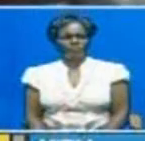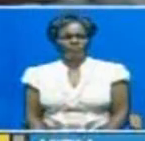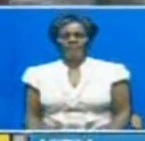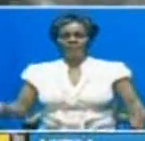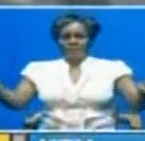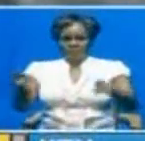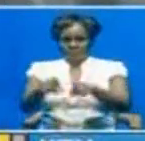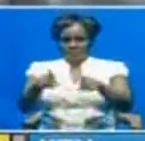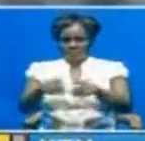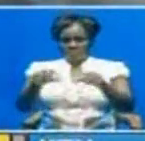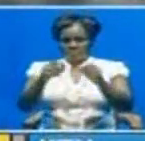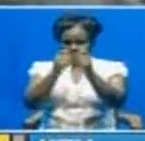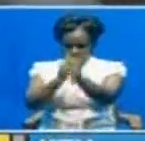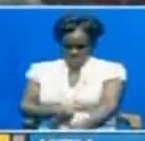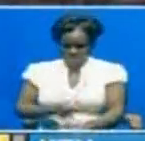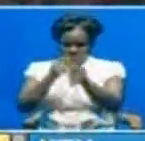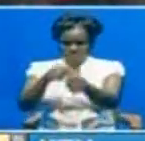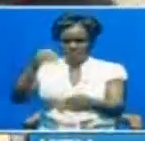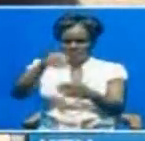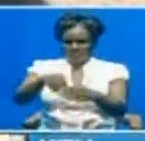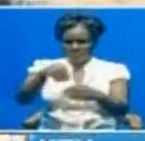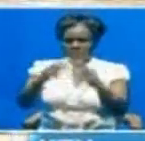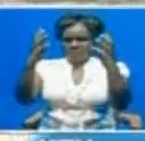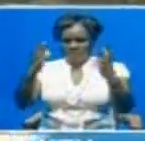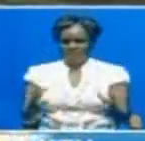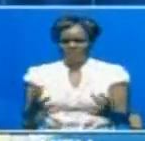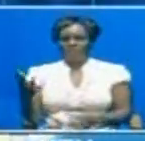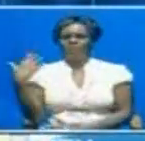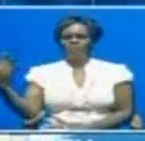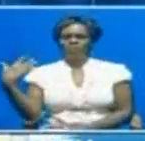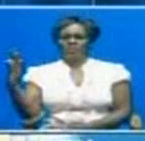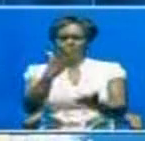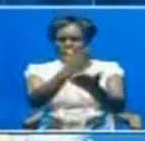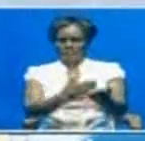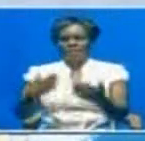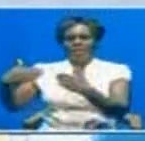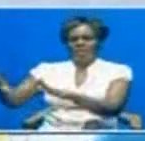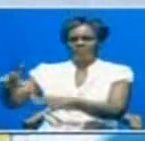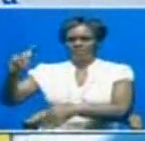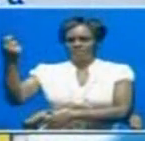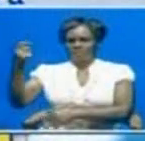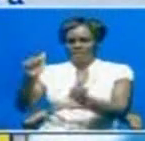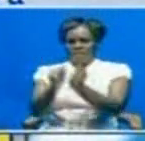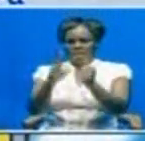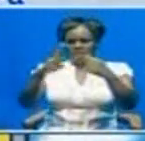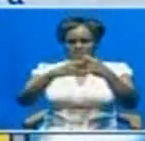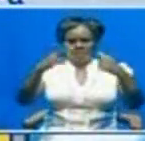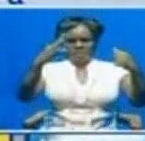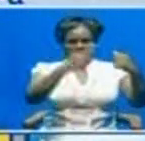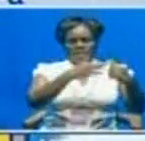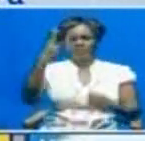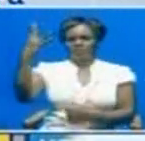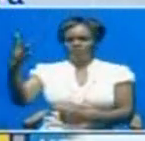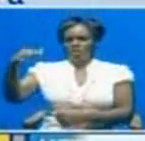Apart from beef farming, Willy has invested heavily in the property sector. He left Kenya in 1984, with